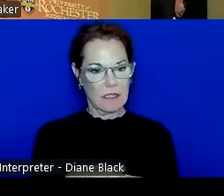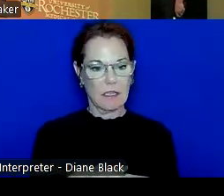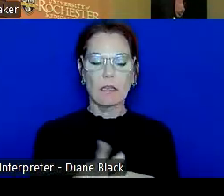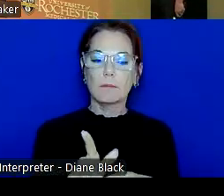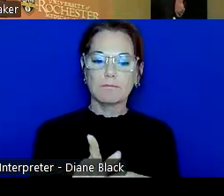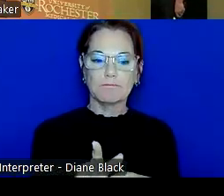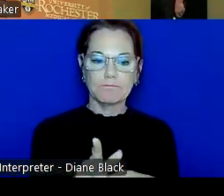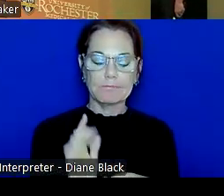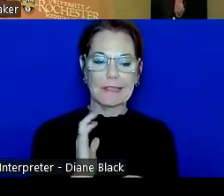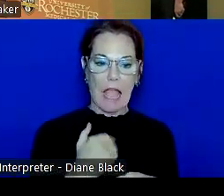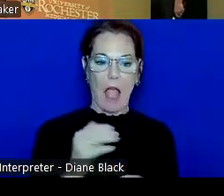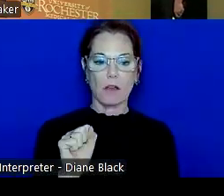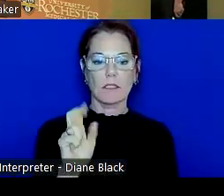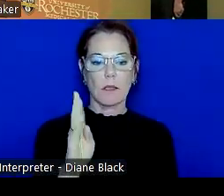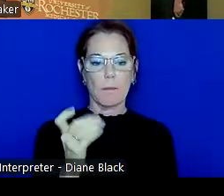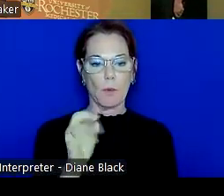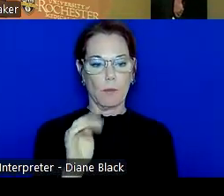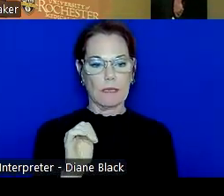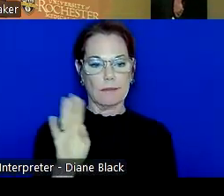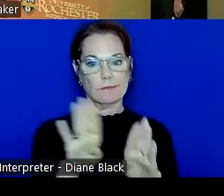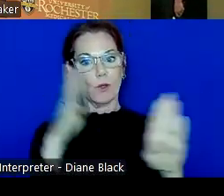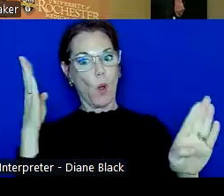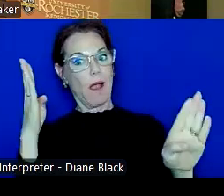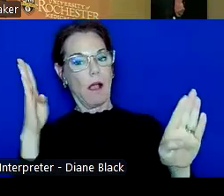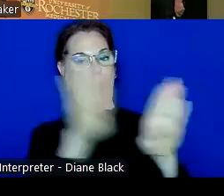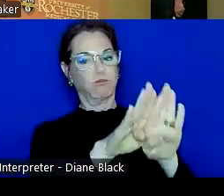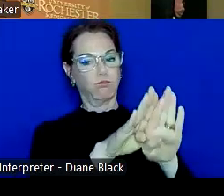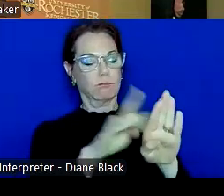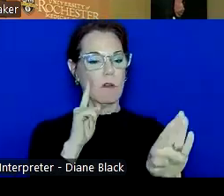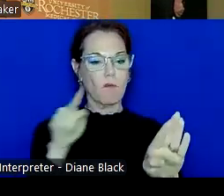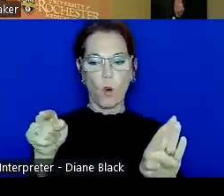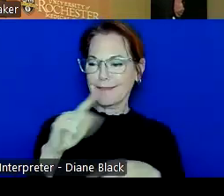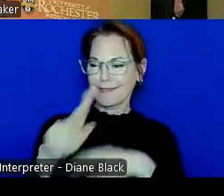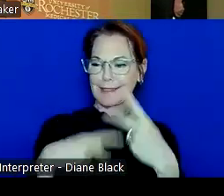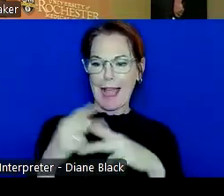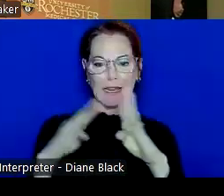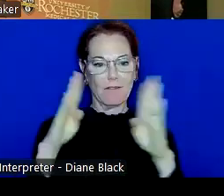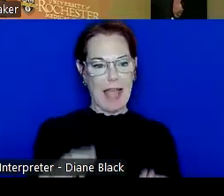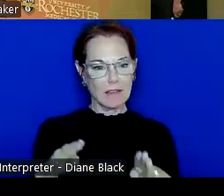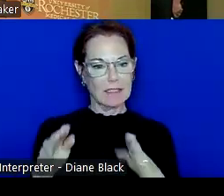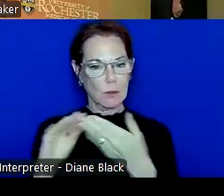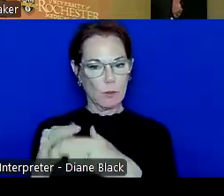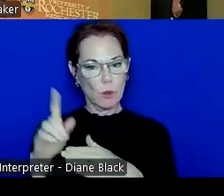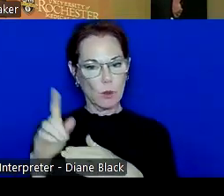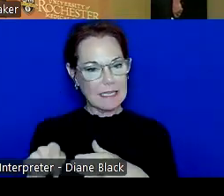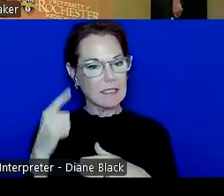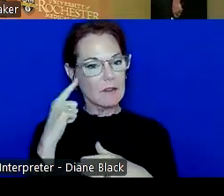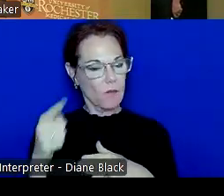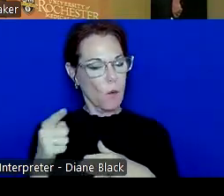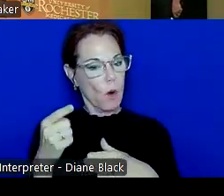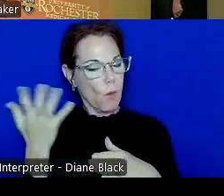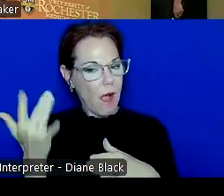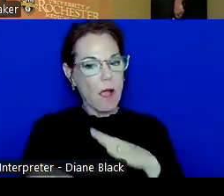our suburban doors to the kind of housing this community must have if it is to continue to prosper. I must be